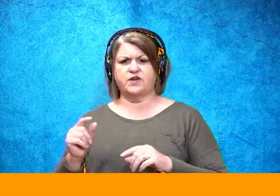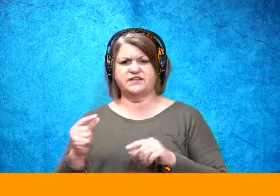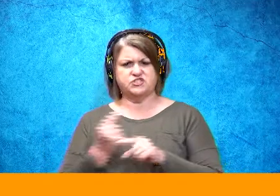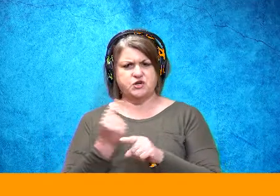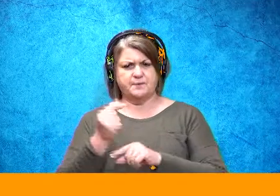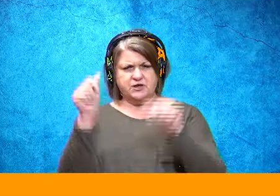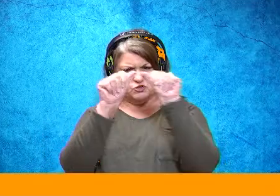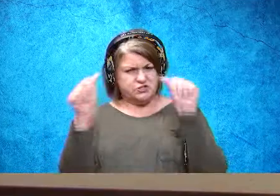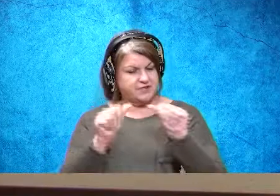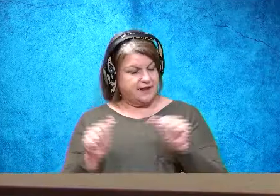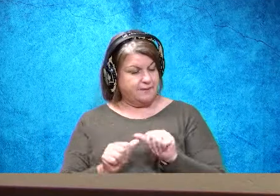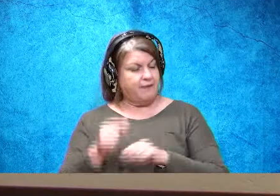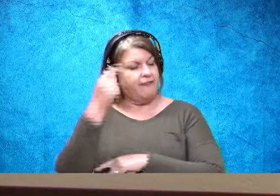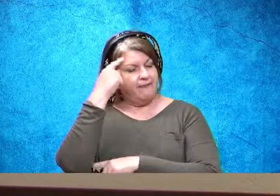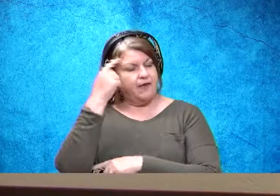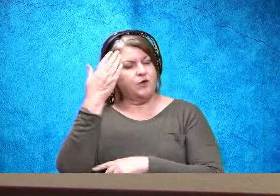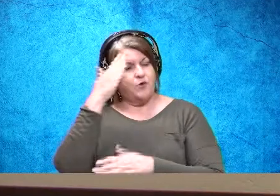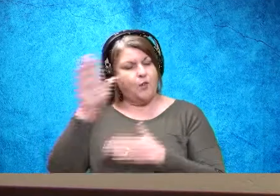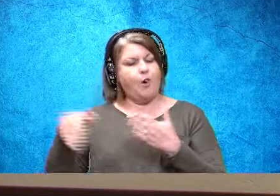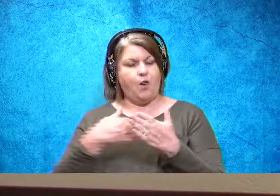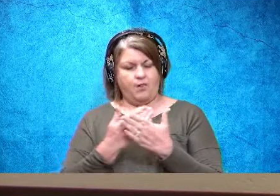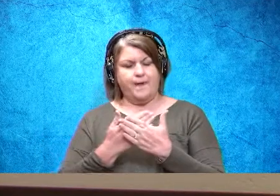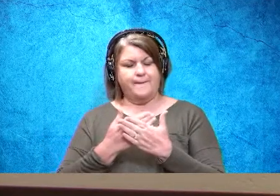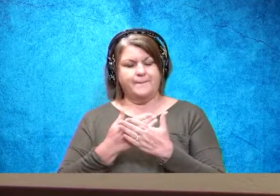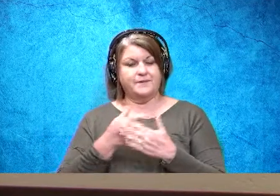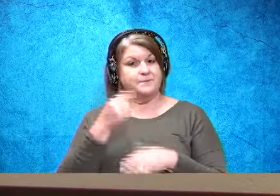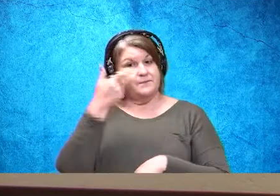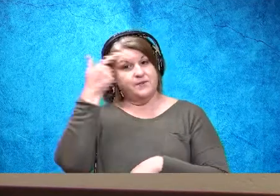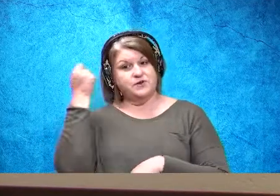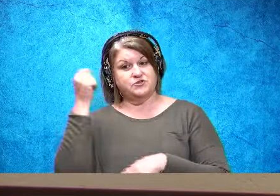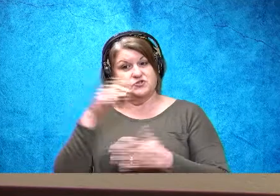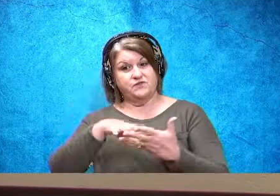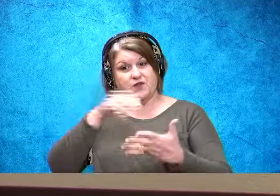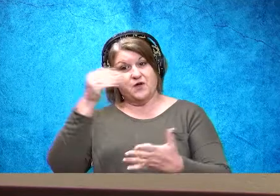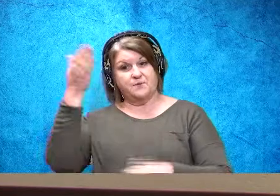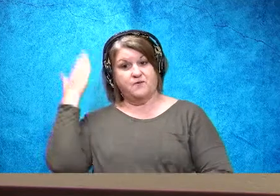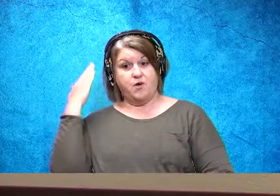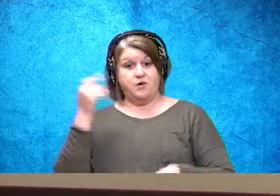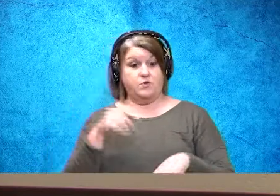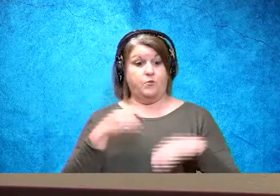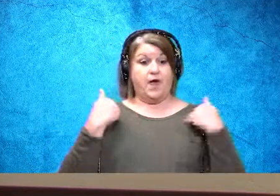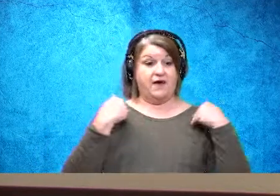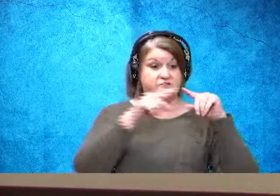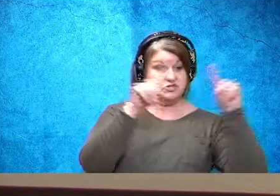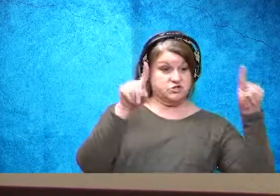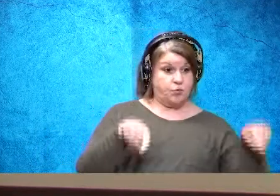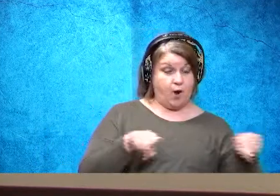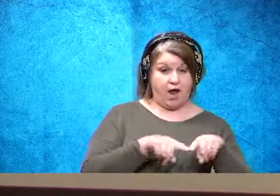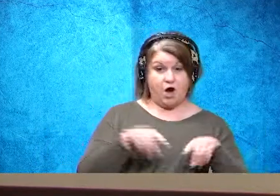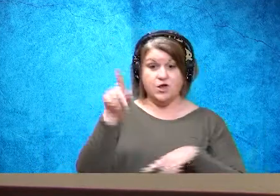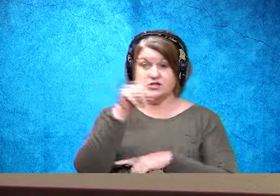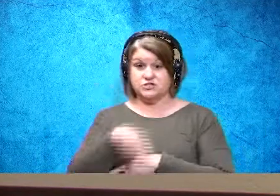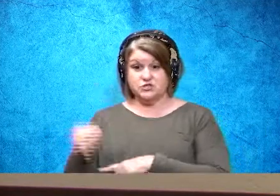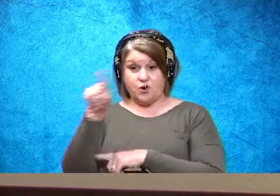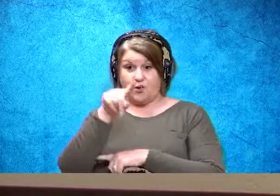of them because you've learned these. But we have, what's this? Square,